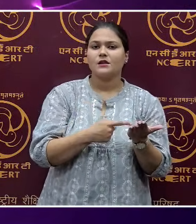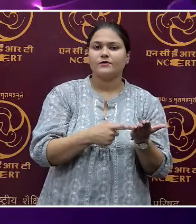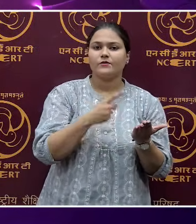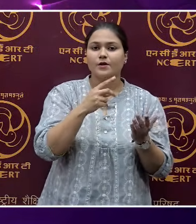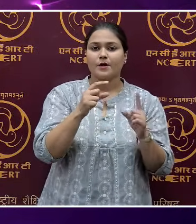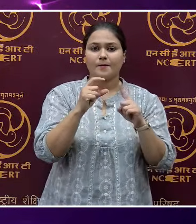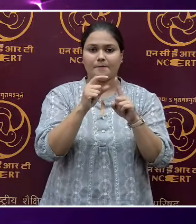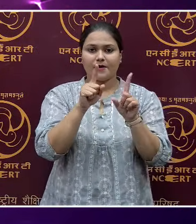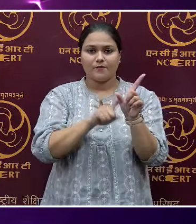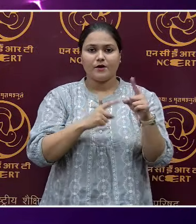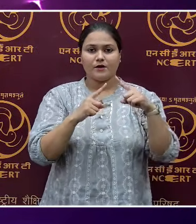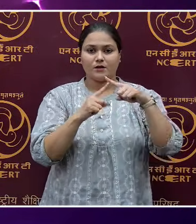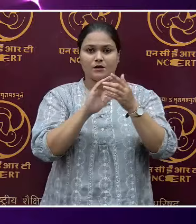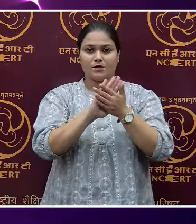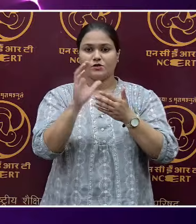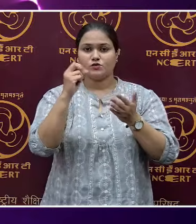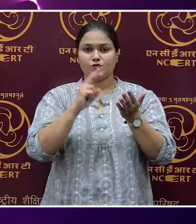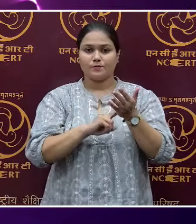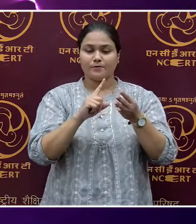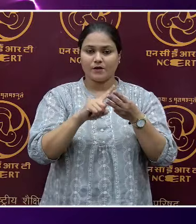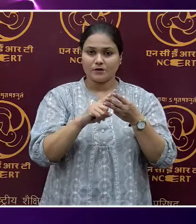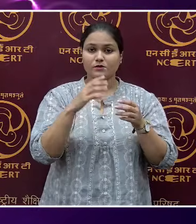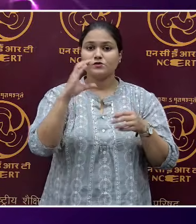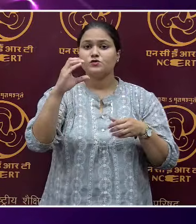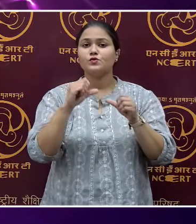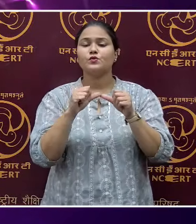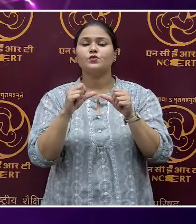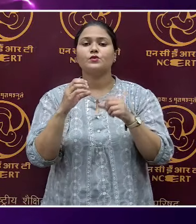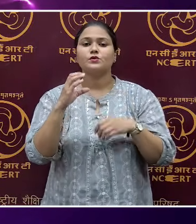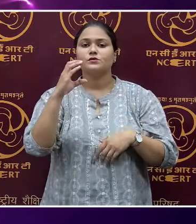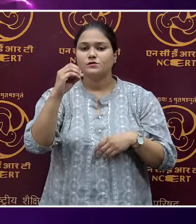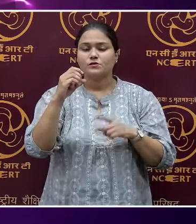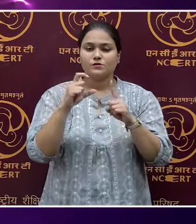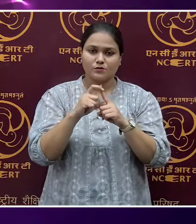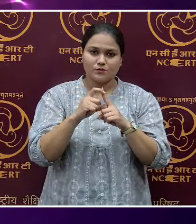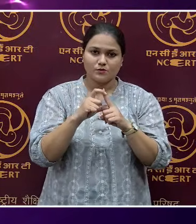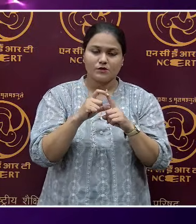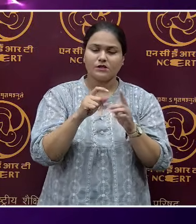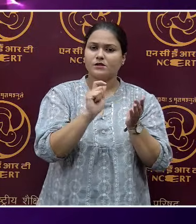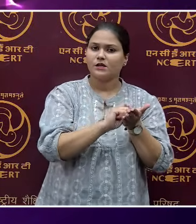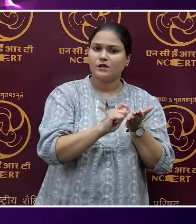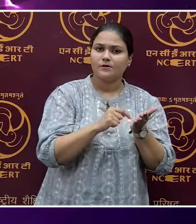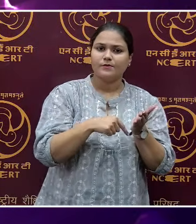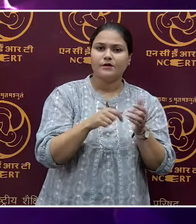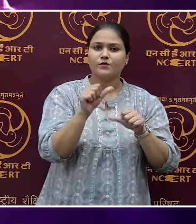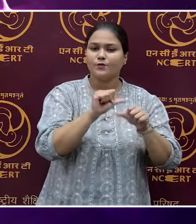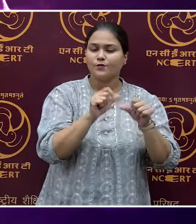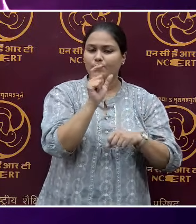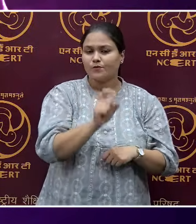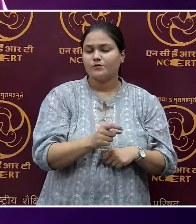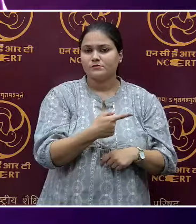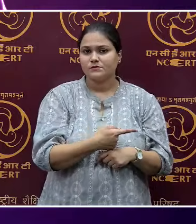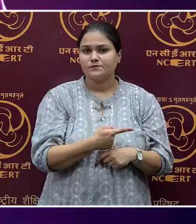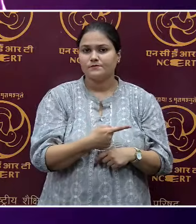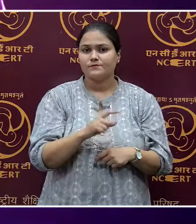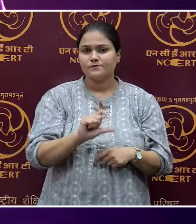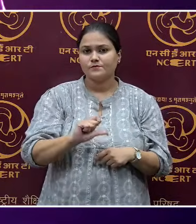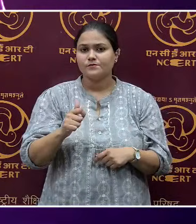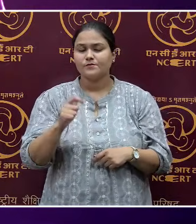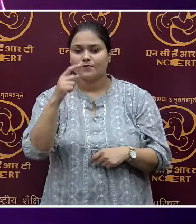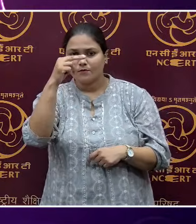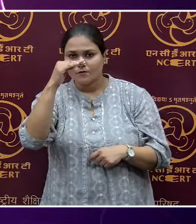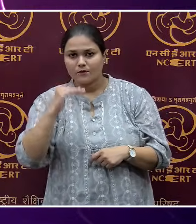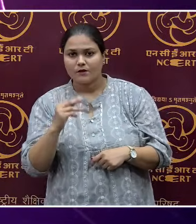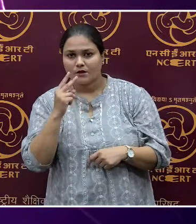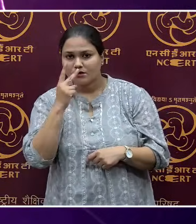code. This is the programming code, source code that is written by the programmer. After that, on the second side you can